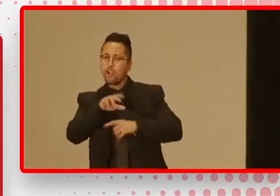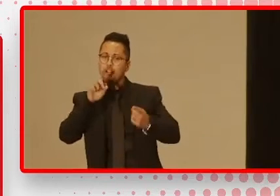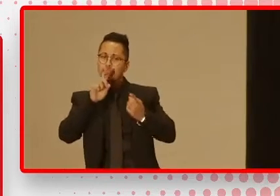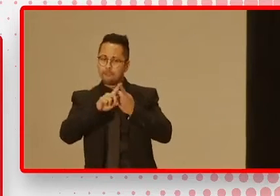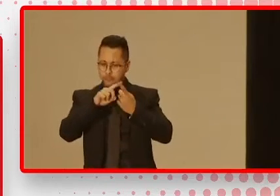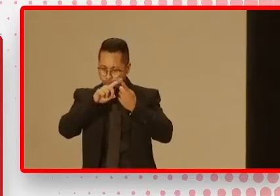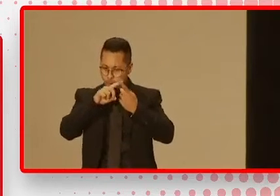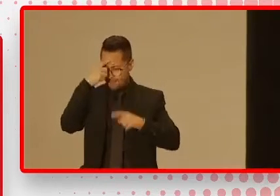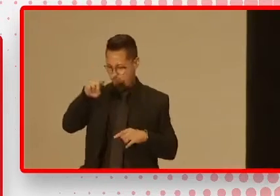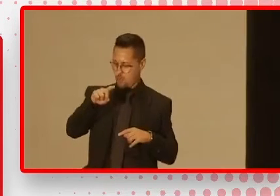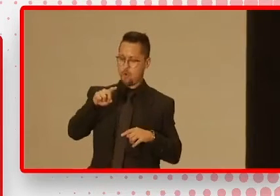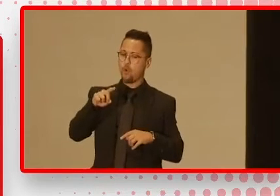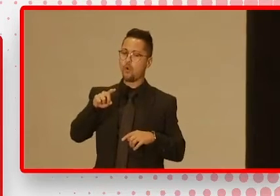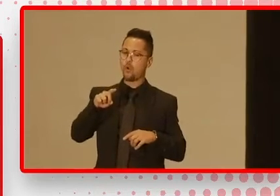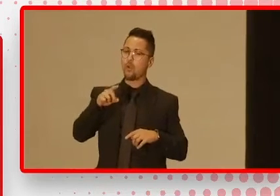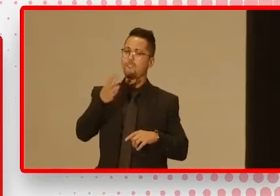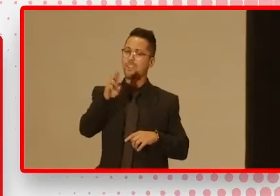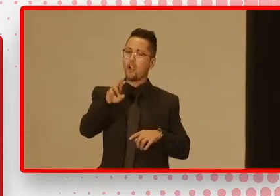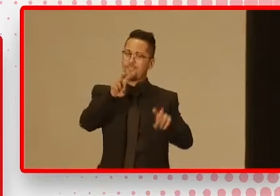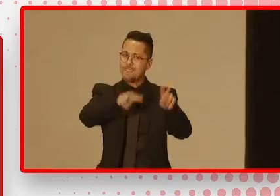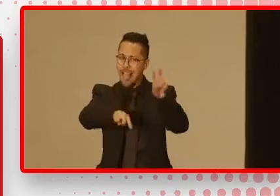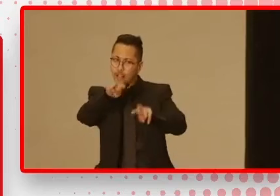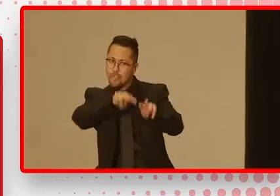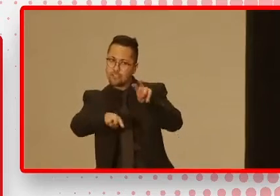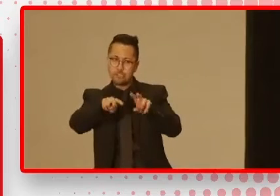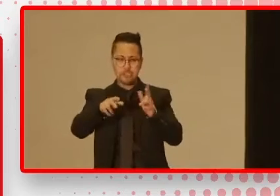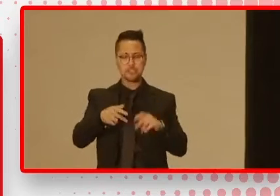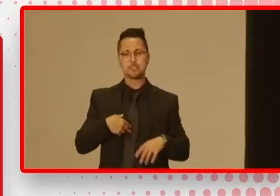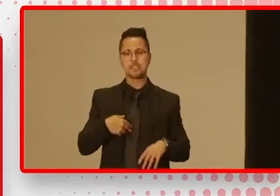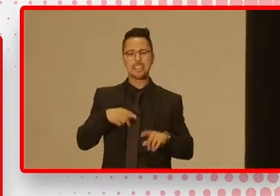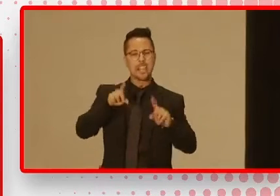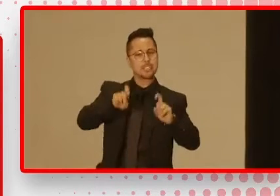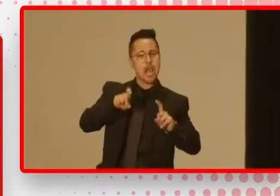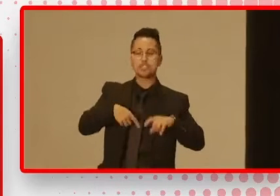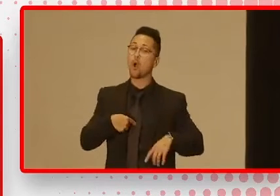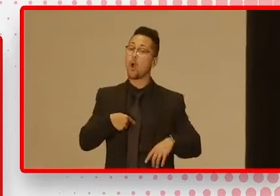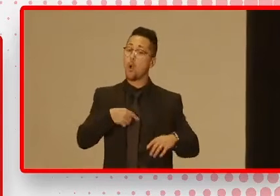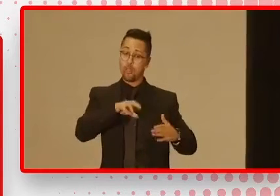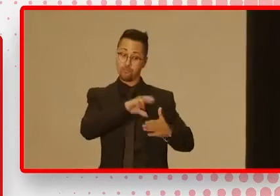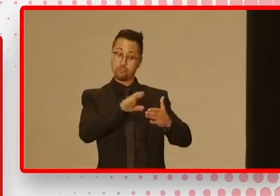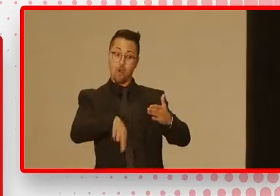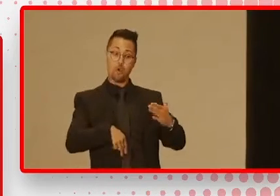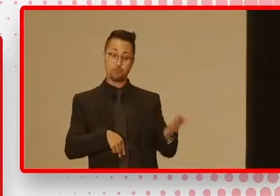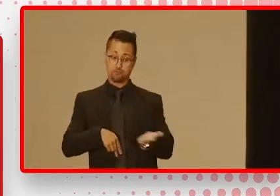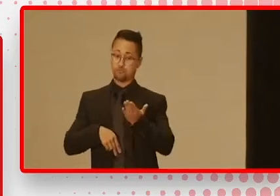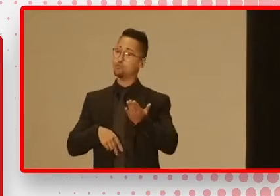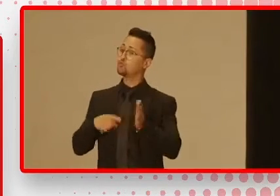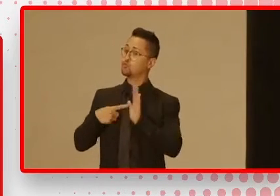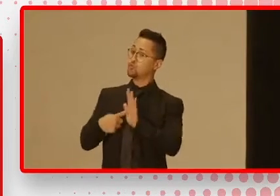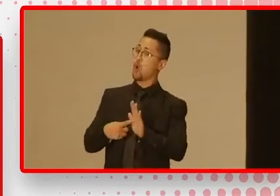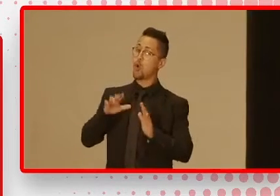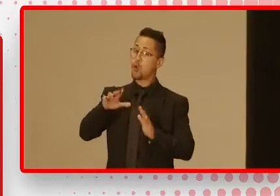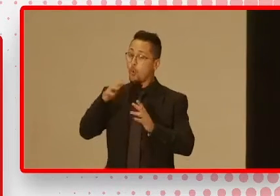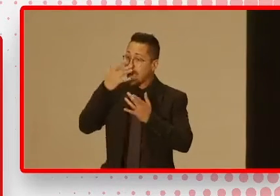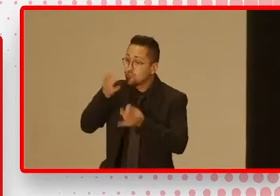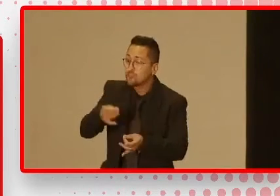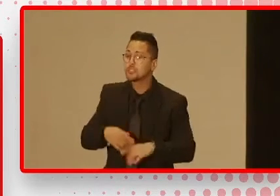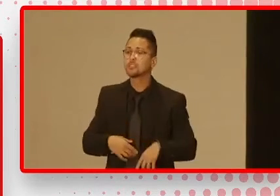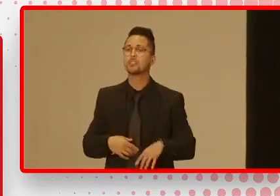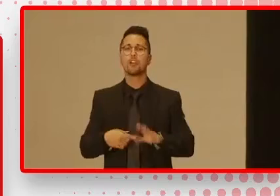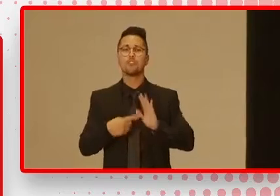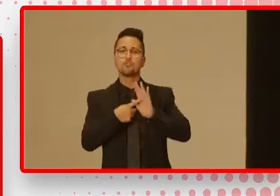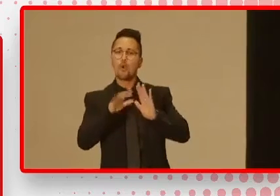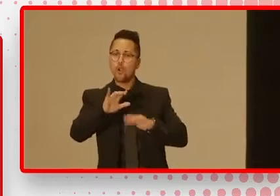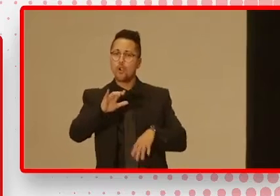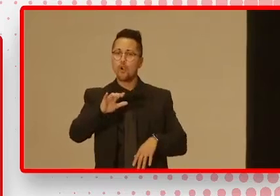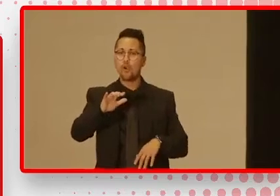tests, and they come back and it says, here's your interests, here's what your aptitude is in, here's